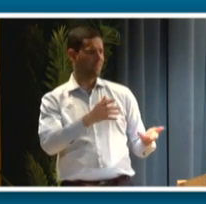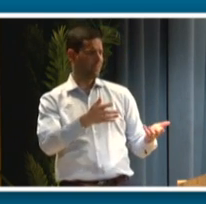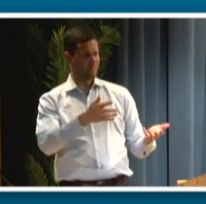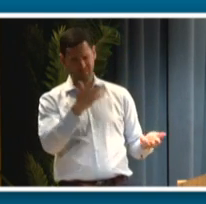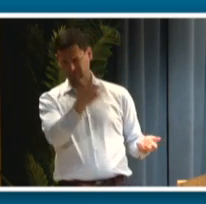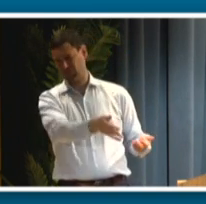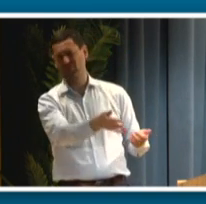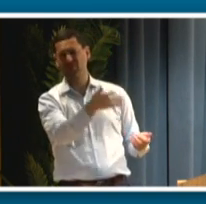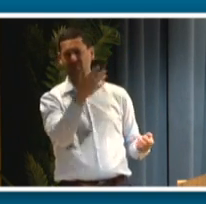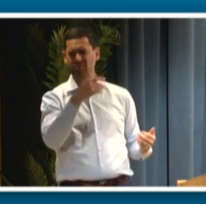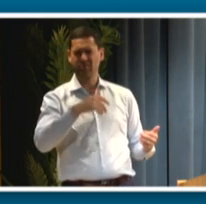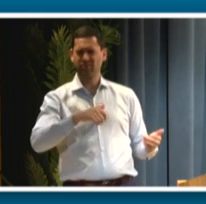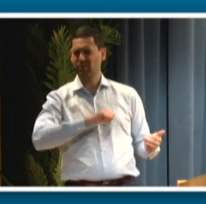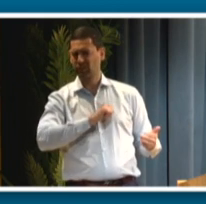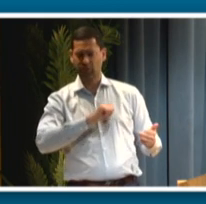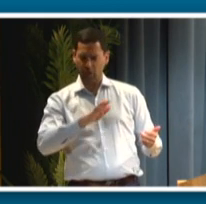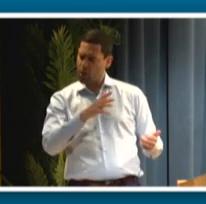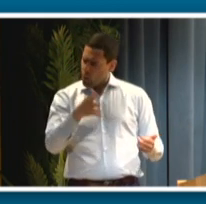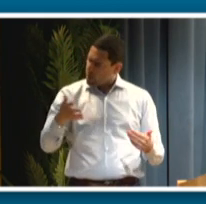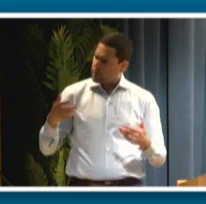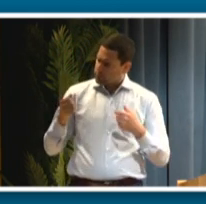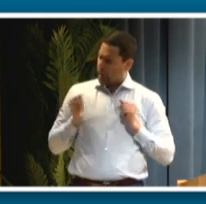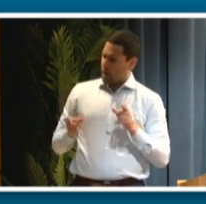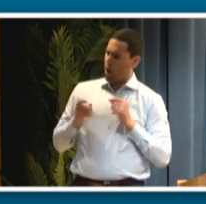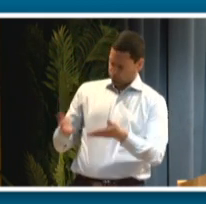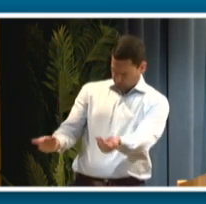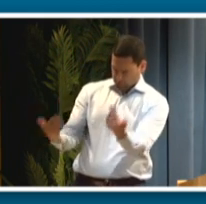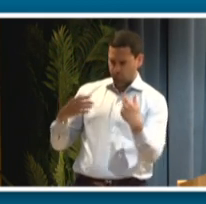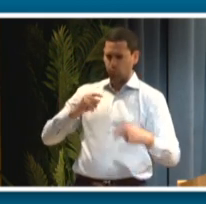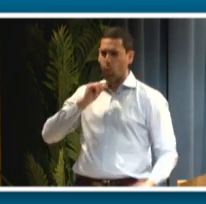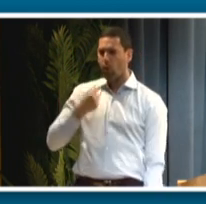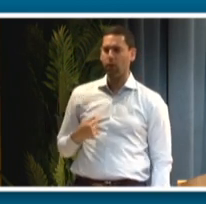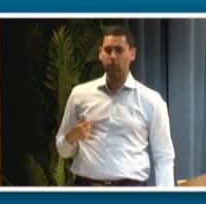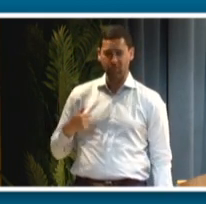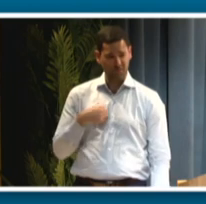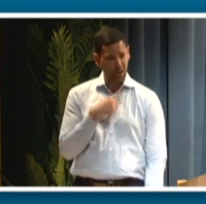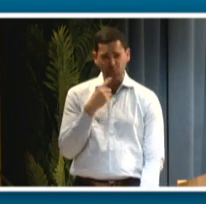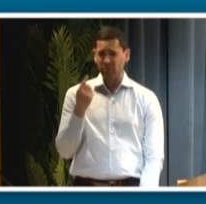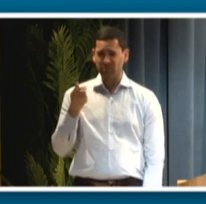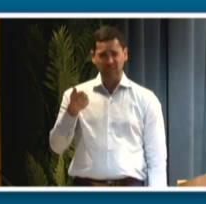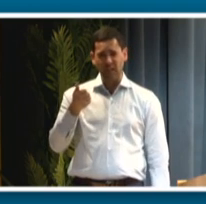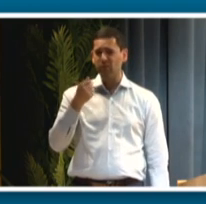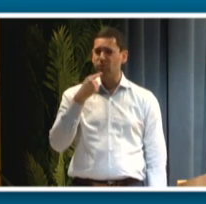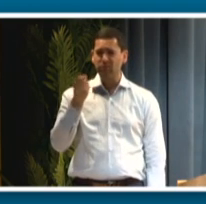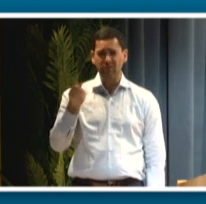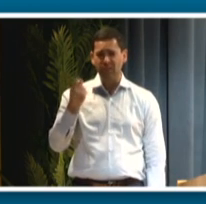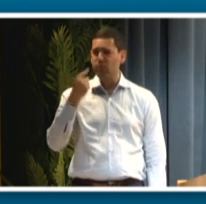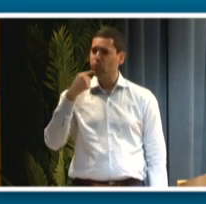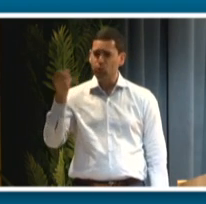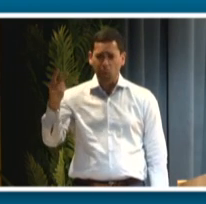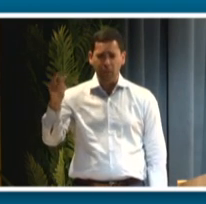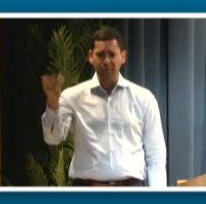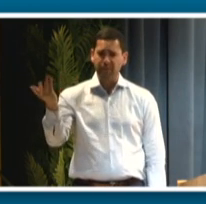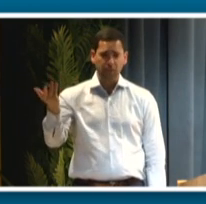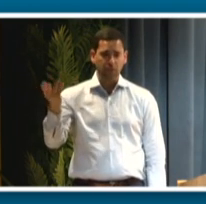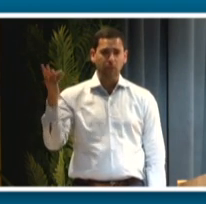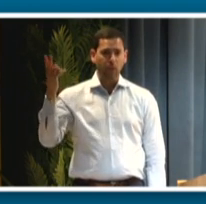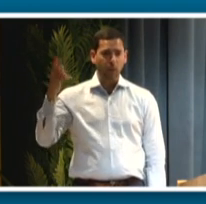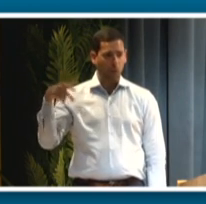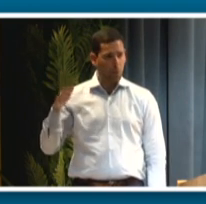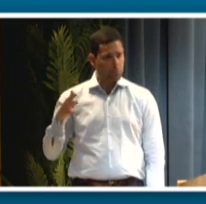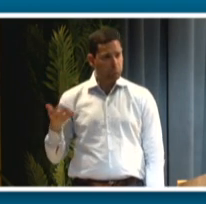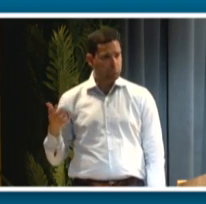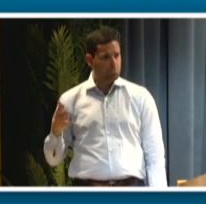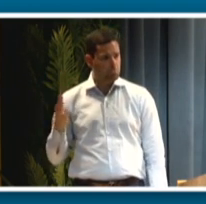was kind of like, yo, take care of it, get it out, brother, it's cool. Mm-hmm. And this is when we were like 12, 10, 11, right? Like it was never, wow. I never felt the need to be somebody else. I mean, when